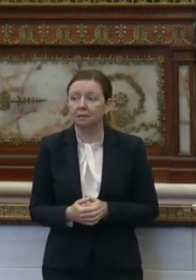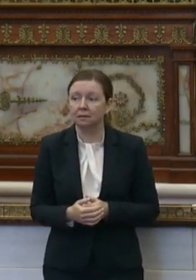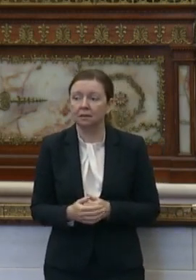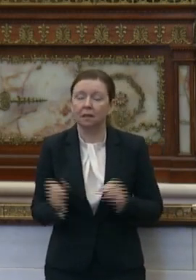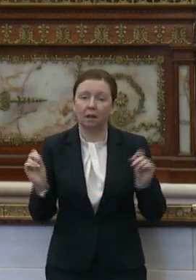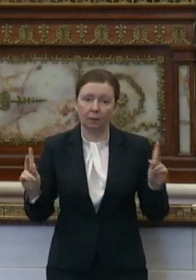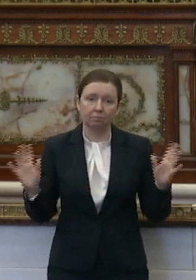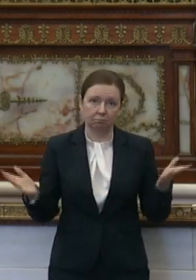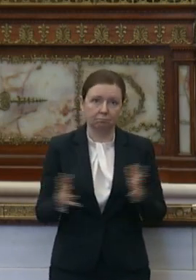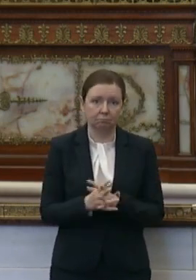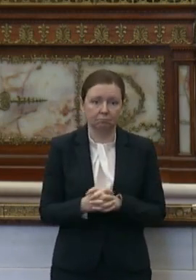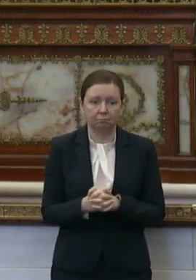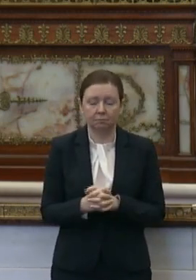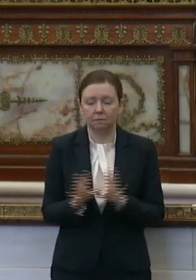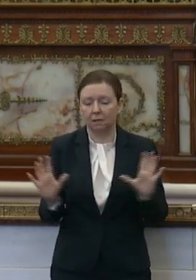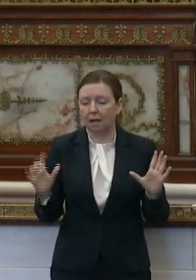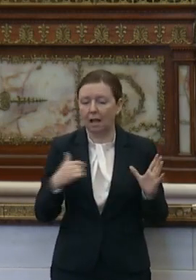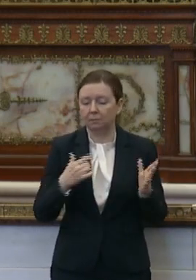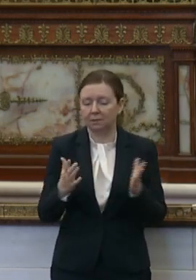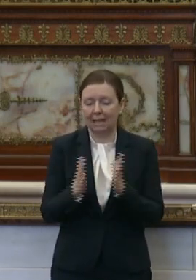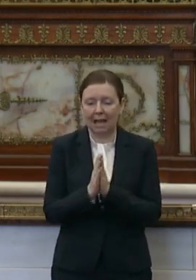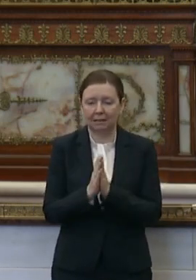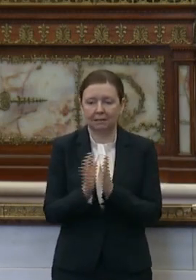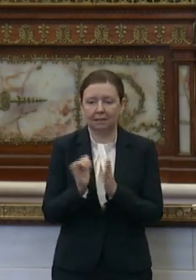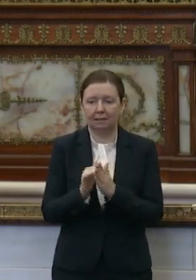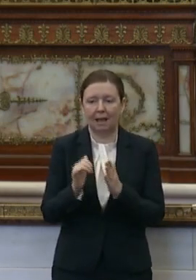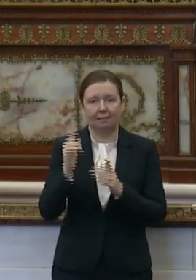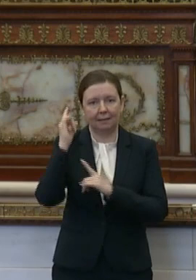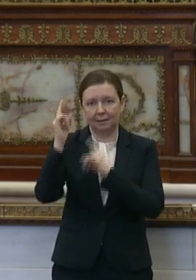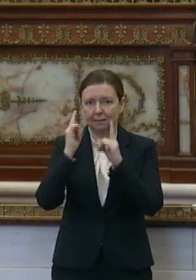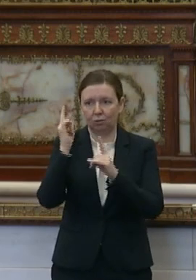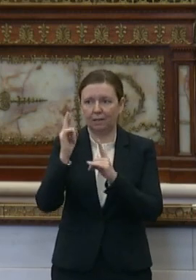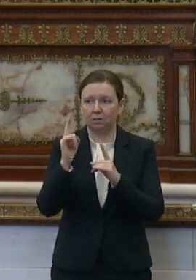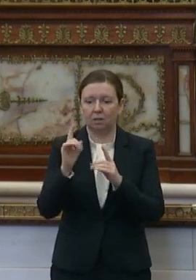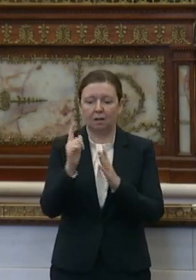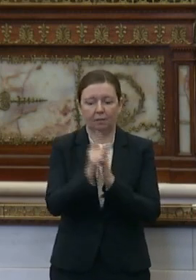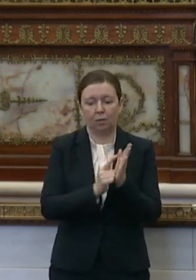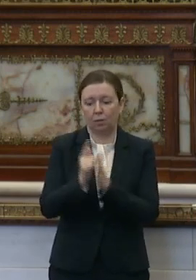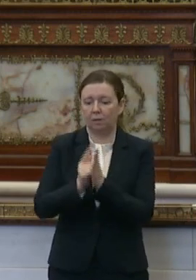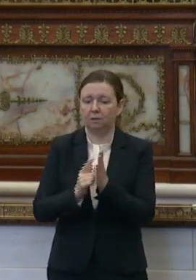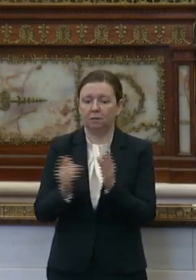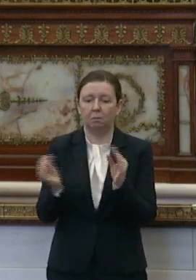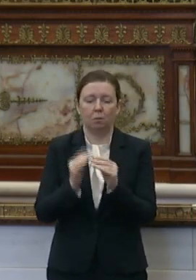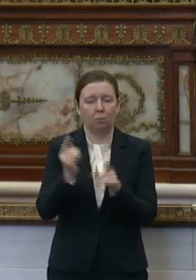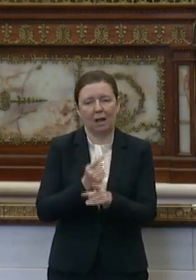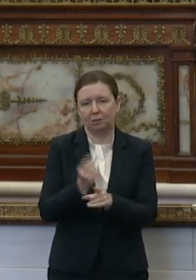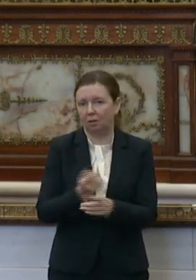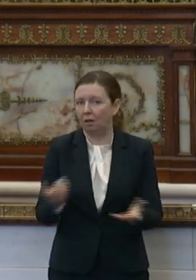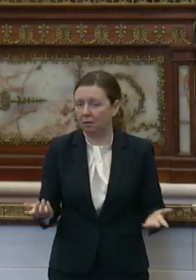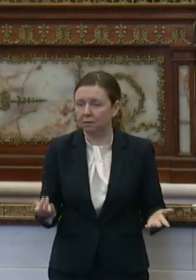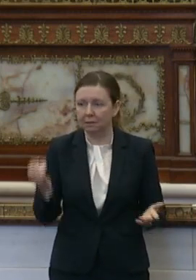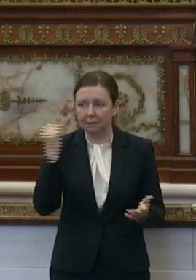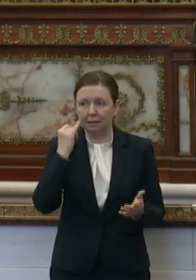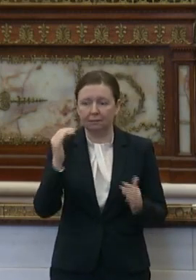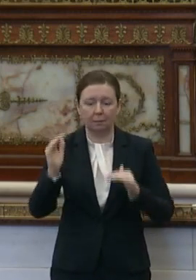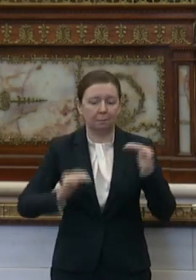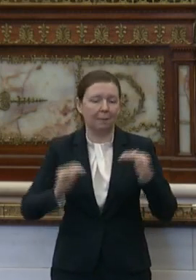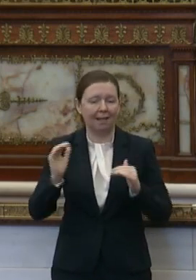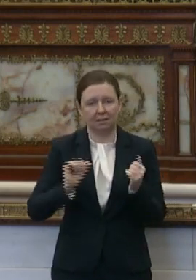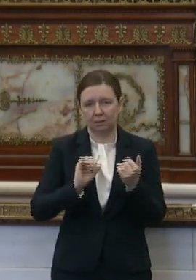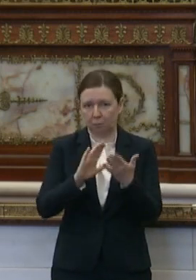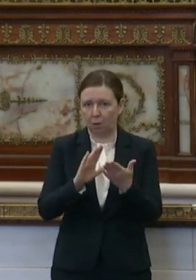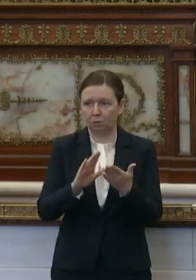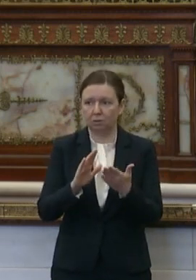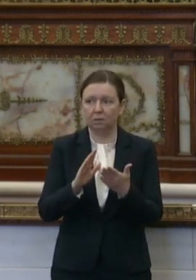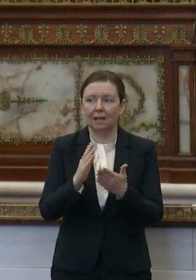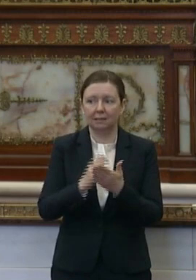Okay. Yeah, thank you. All I'm asking is that the considerations of the ordinances would be more practical if there was a balanced approach and